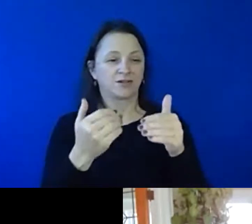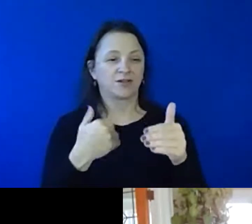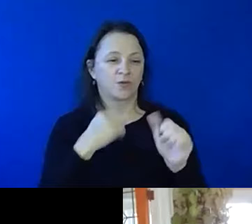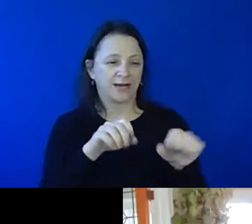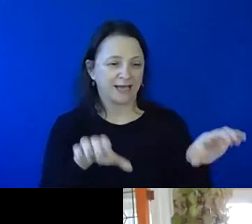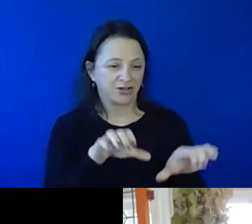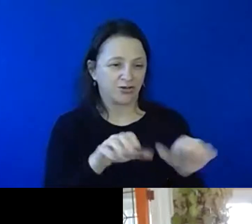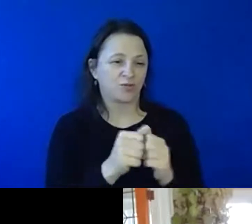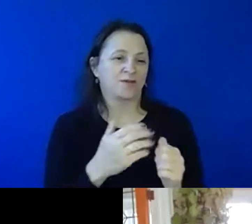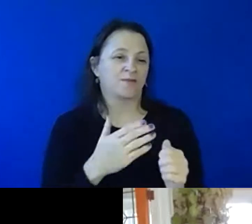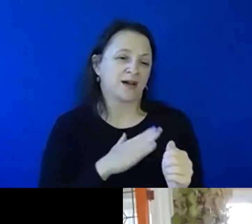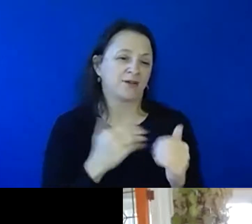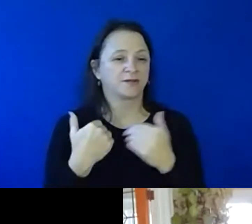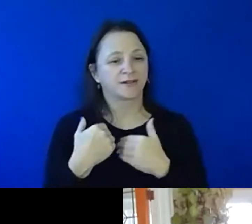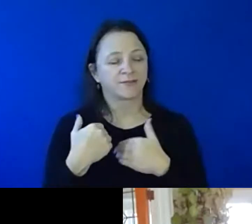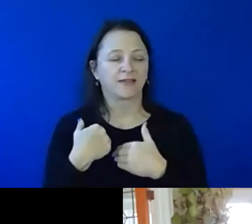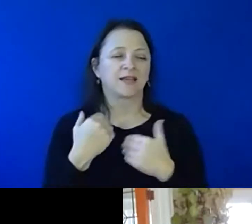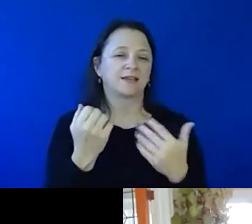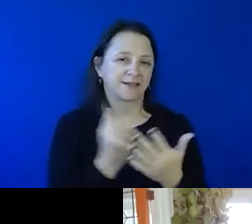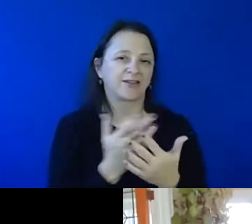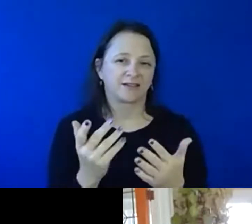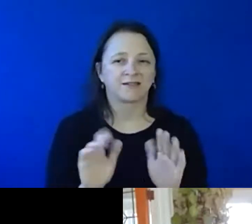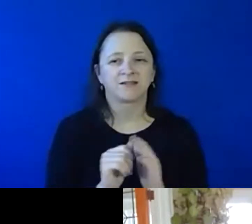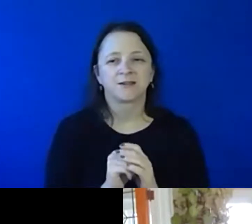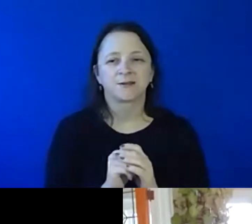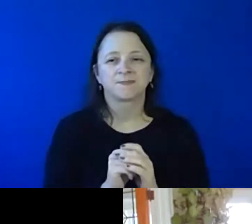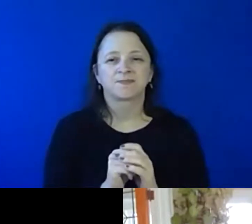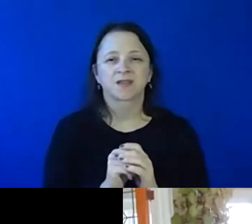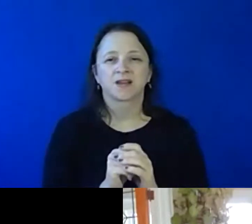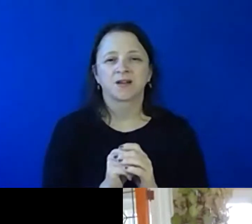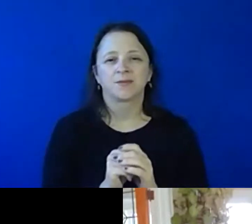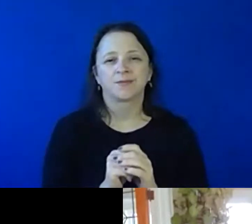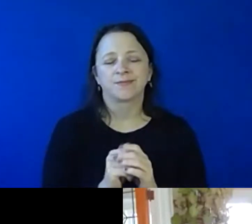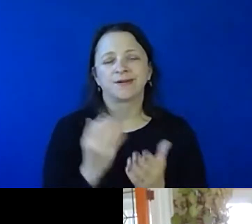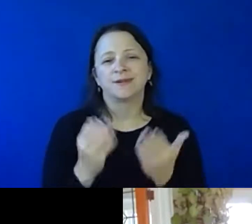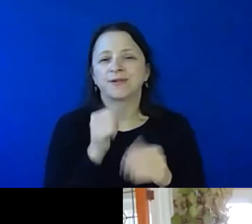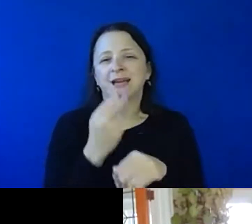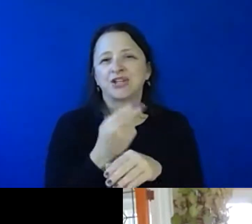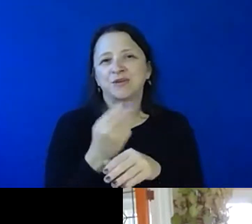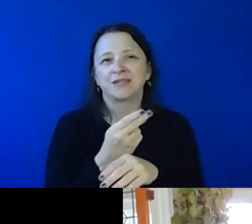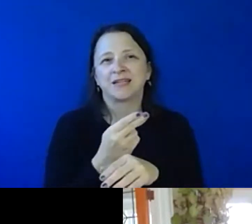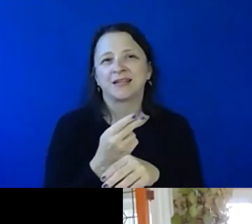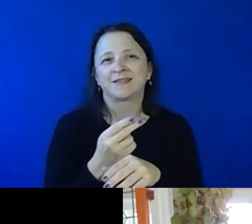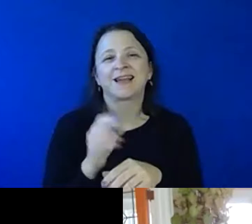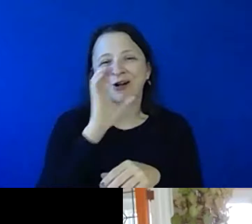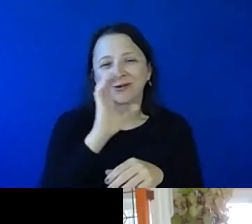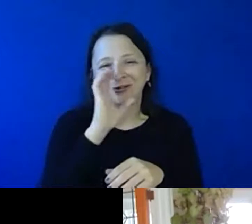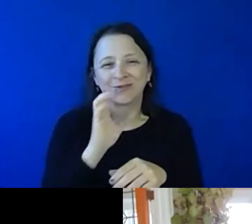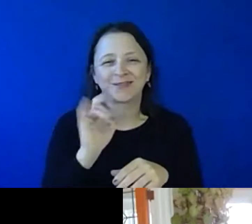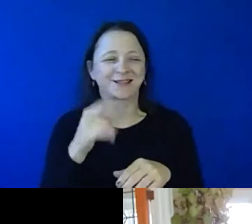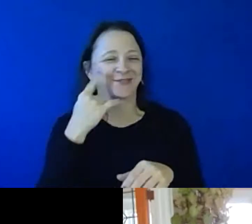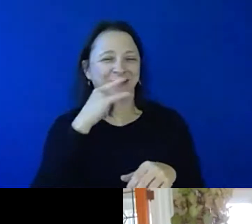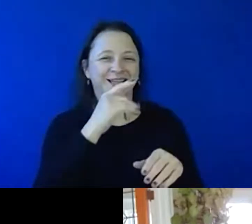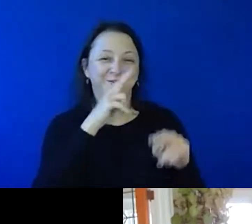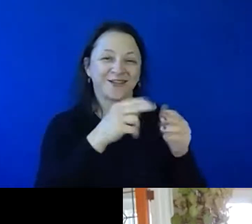of responsibilities and tasks. But maybe we're not using a visual with cartoons and other kinds of like